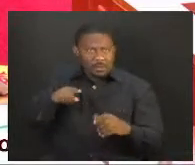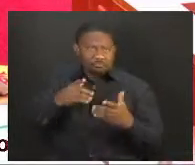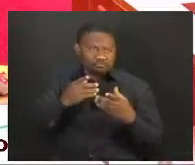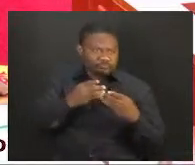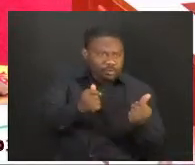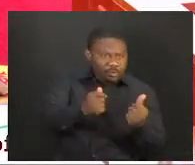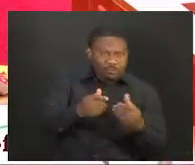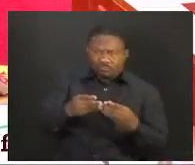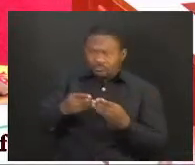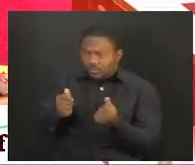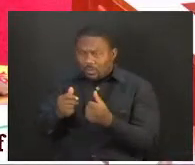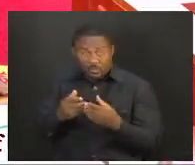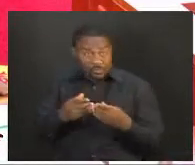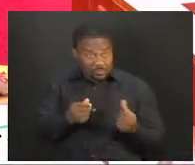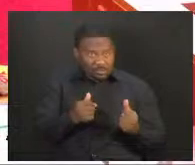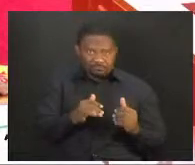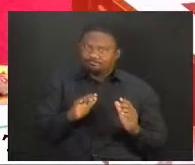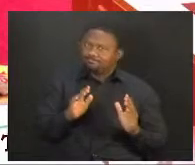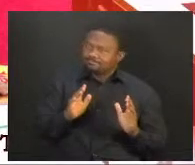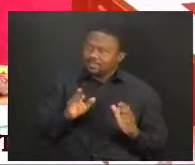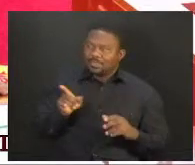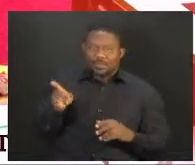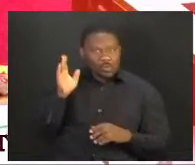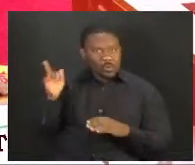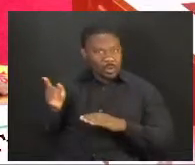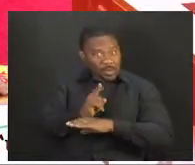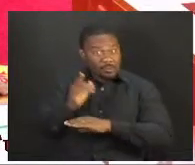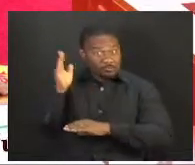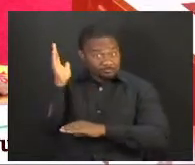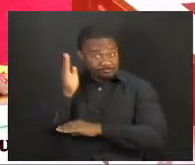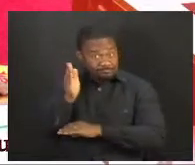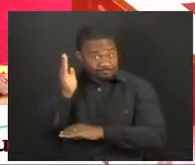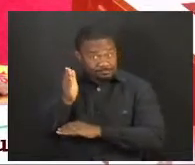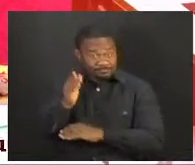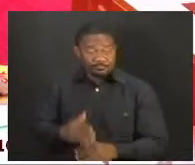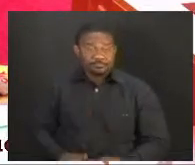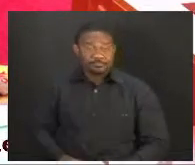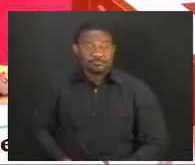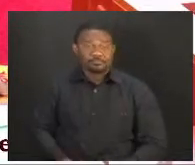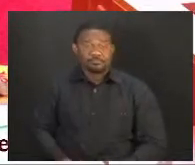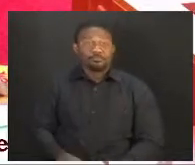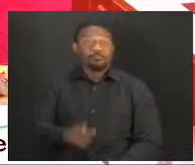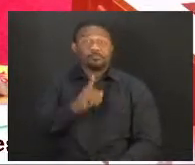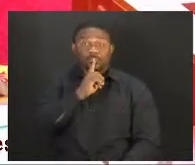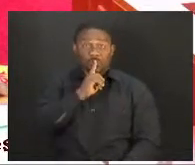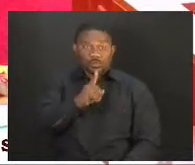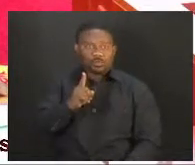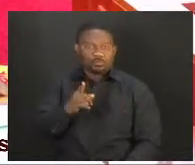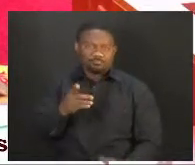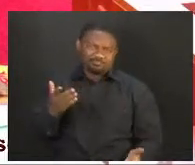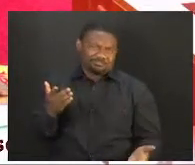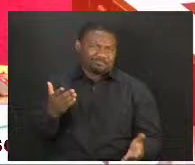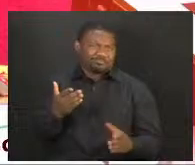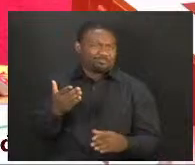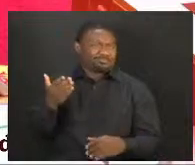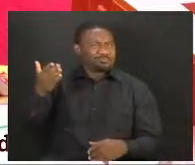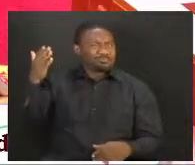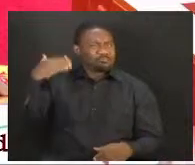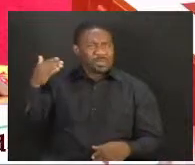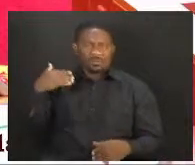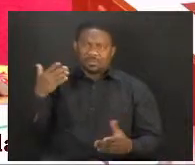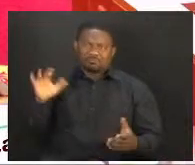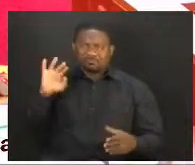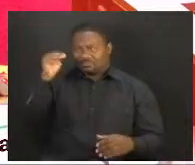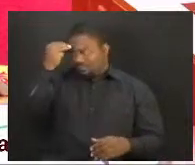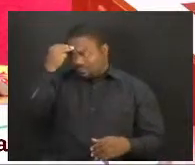with the challenges of various MDAs. This is indeed a departure from the norm, where